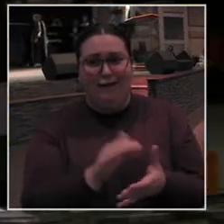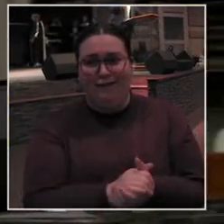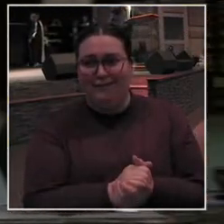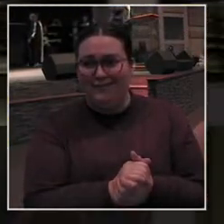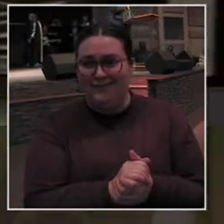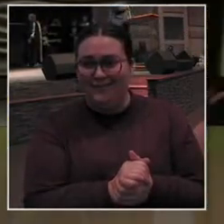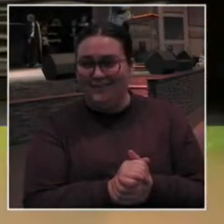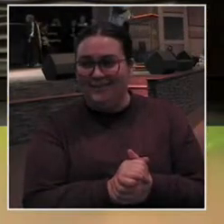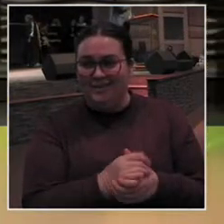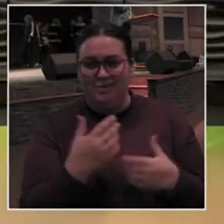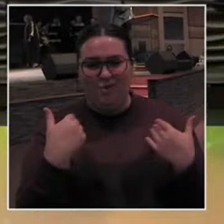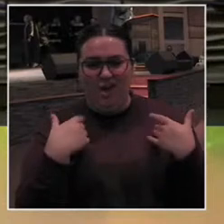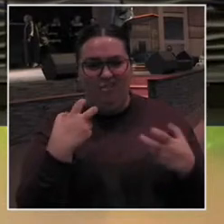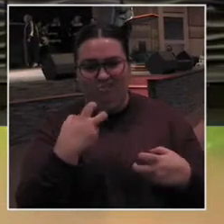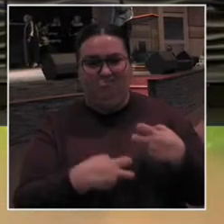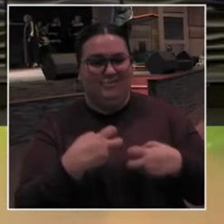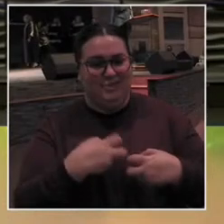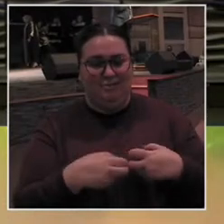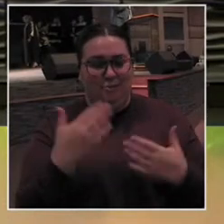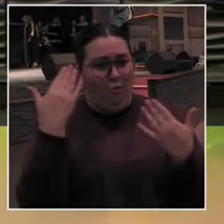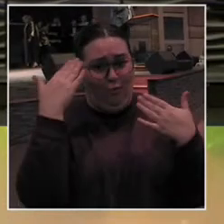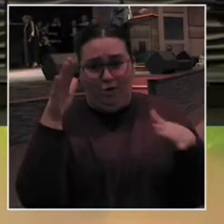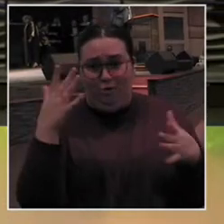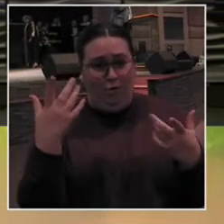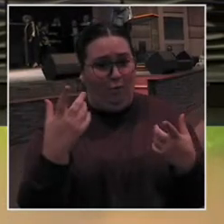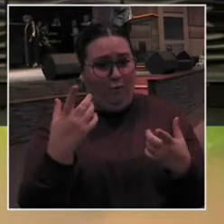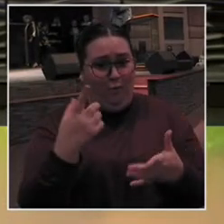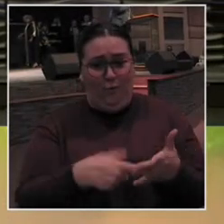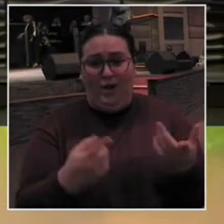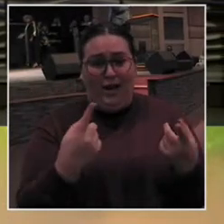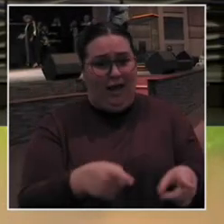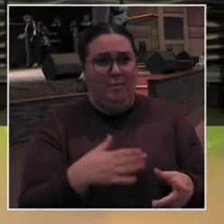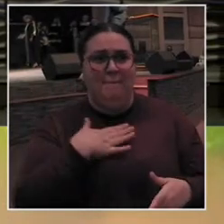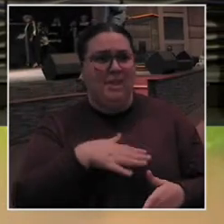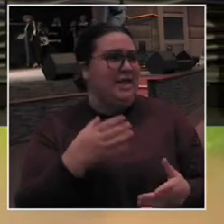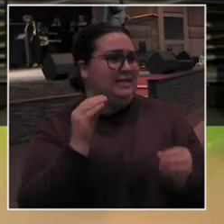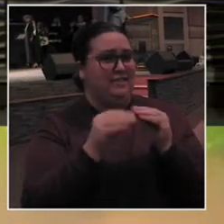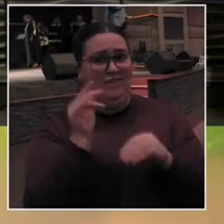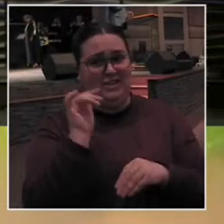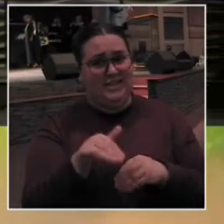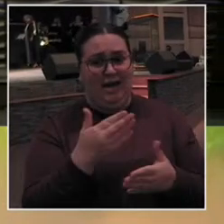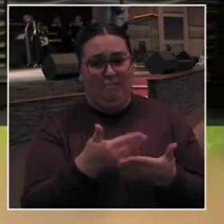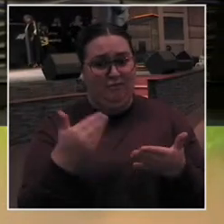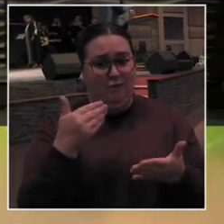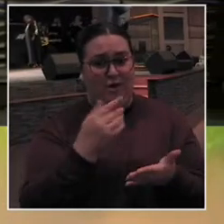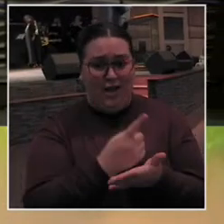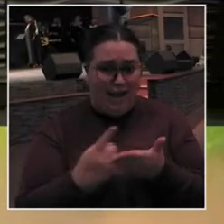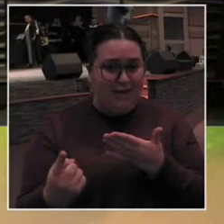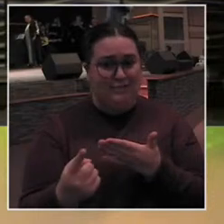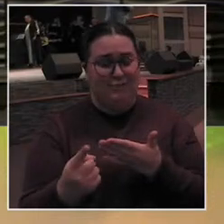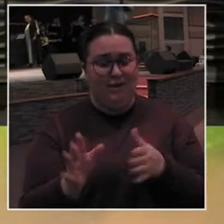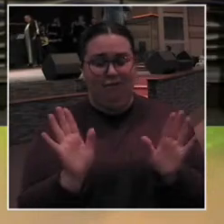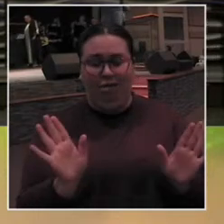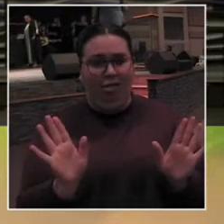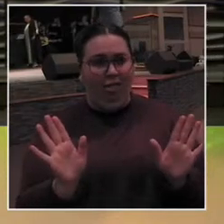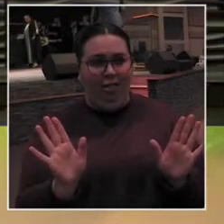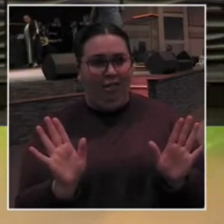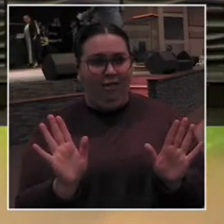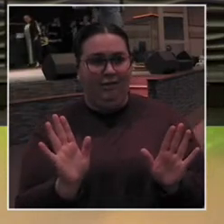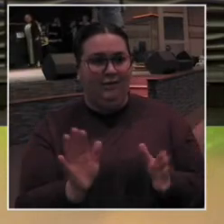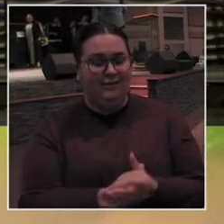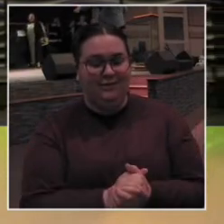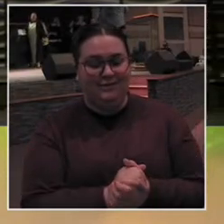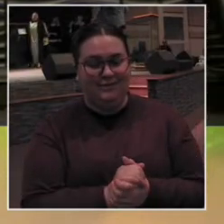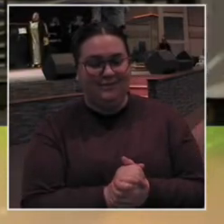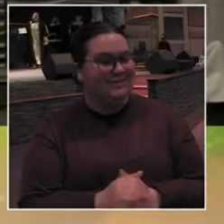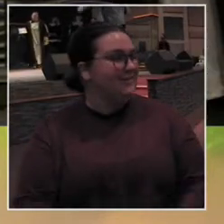with some technical difficulties. We have no idea, but please fix that by next week, whatever that is. My heart can't sustain. Choir, try